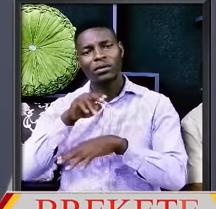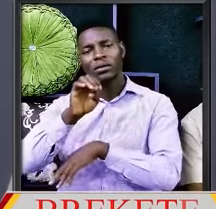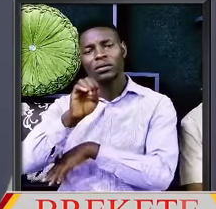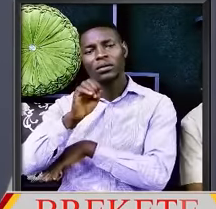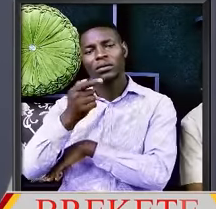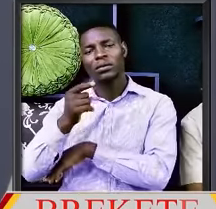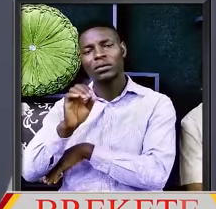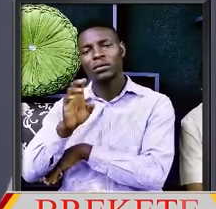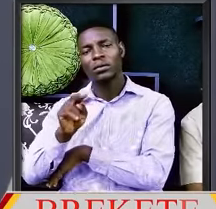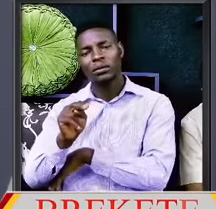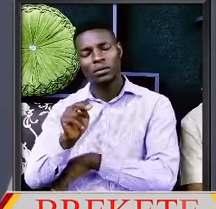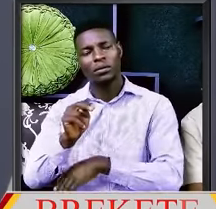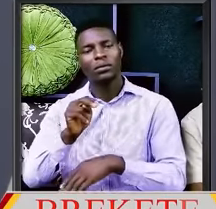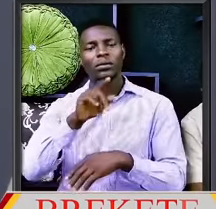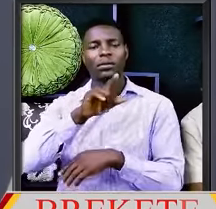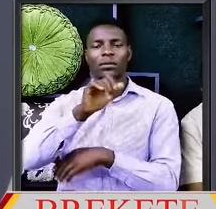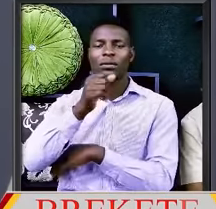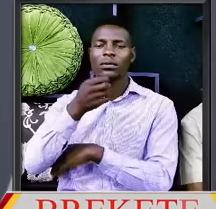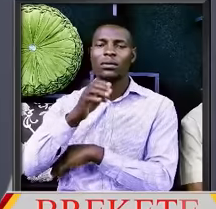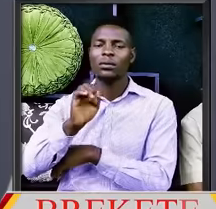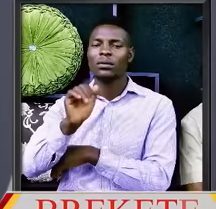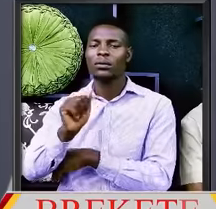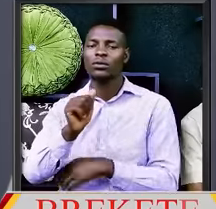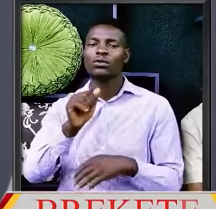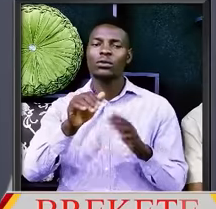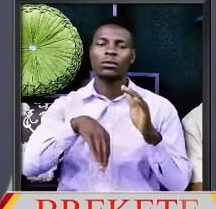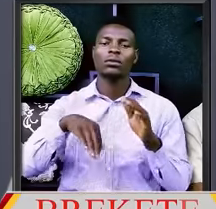Lashe under Nasarawa Igon.